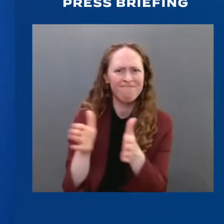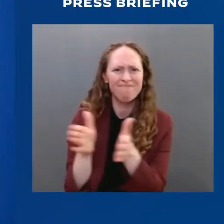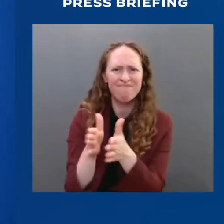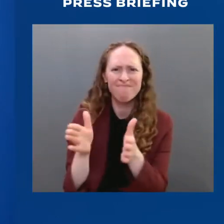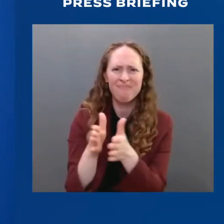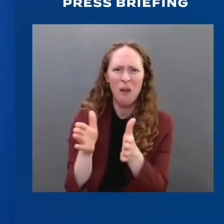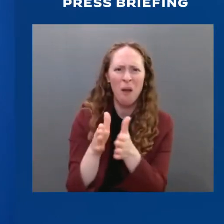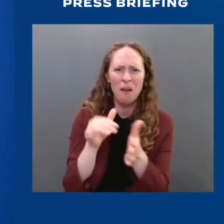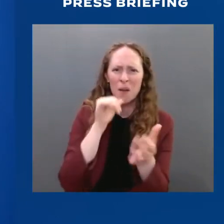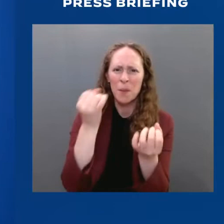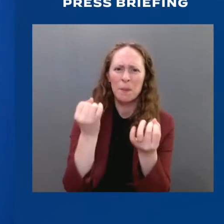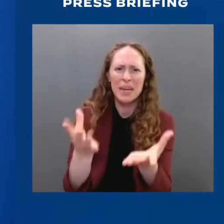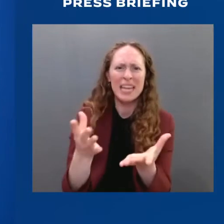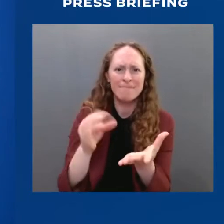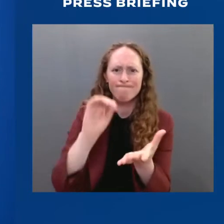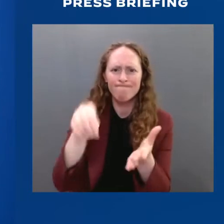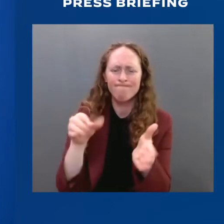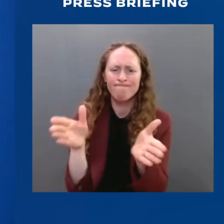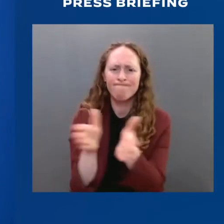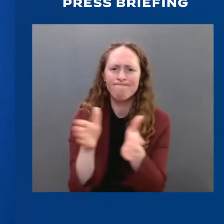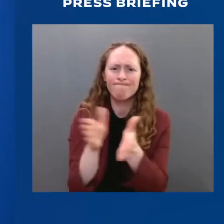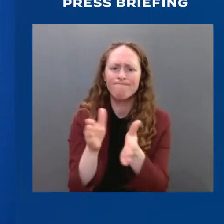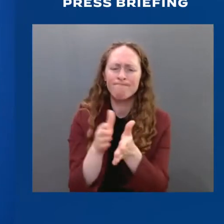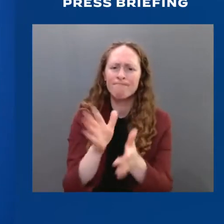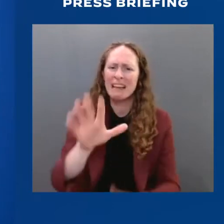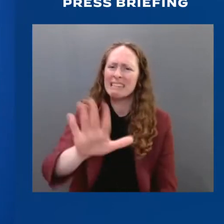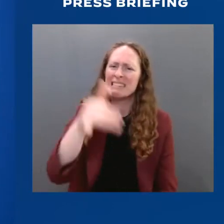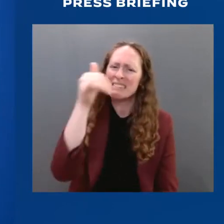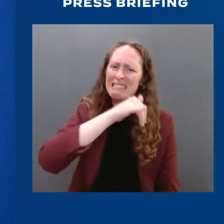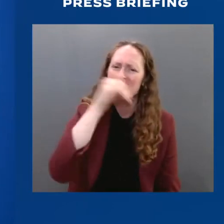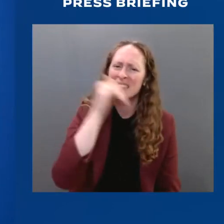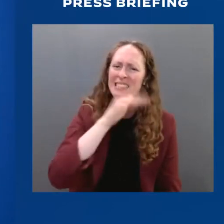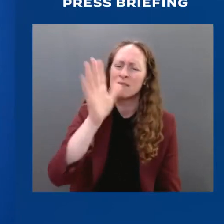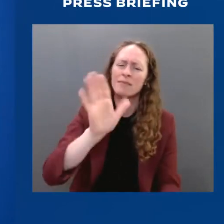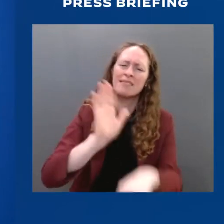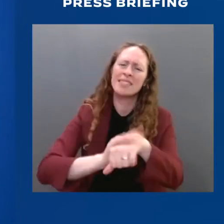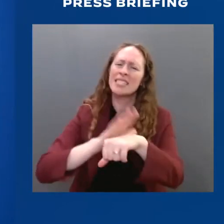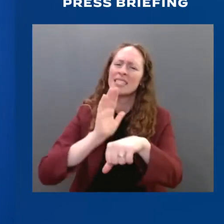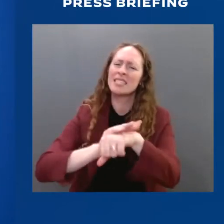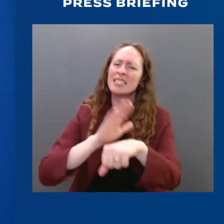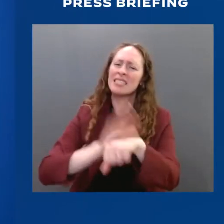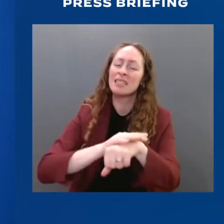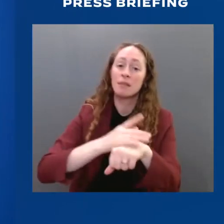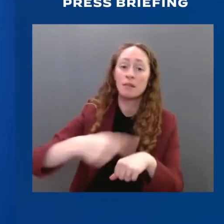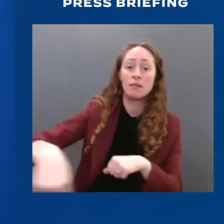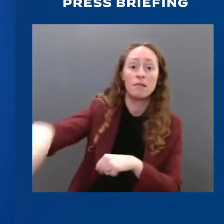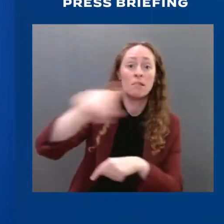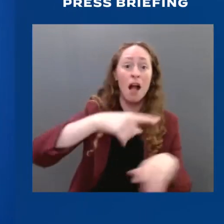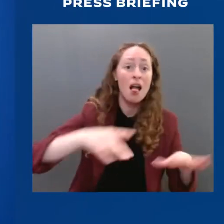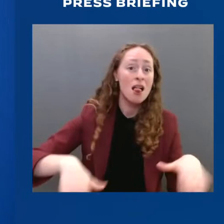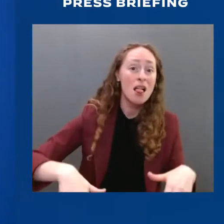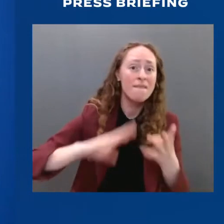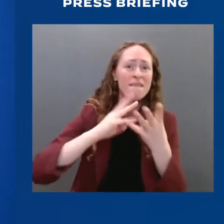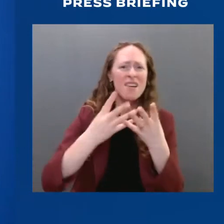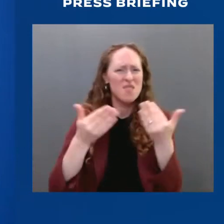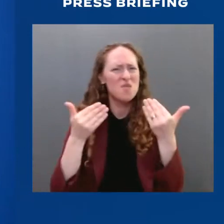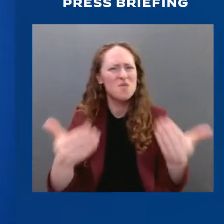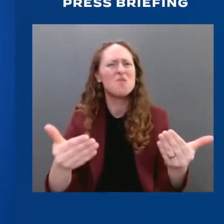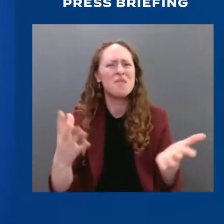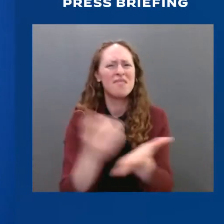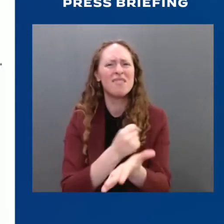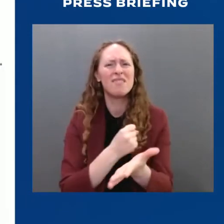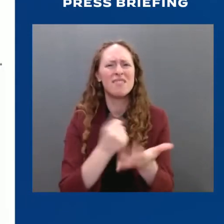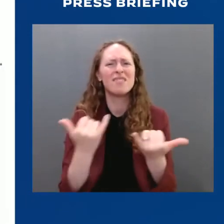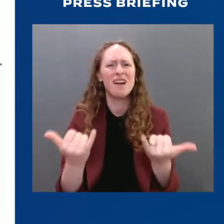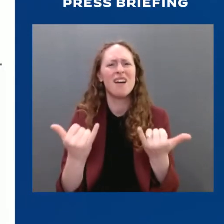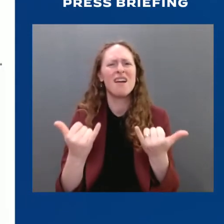Shah said, get their second booster shot right away. Now, on this slide are data from April that illustrate the importance